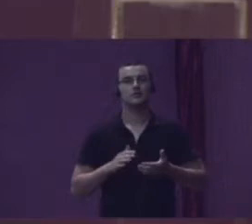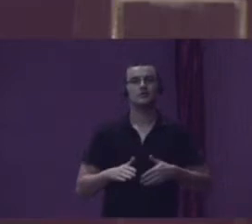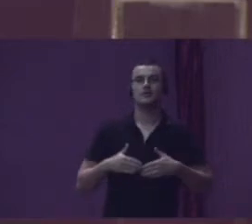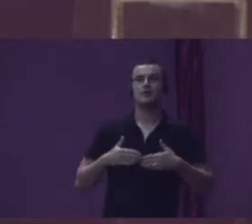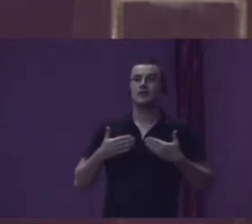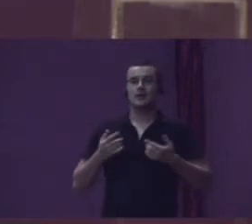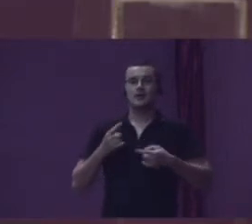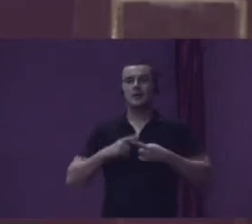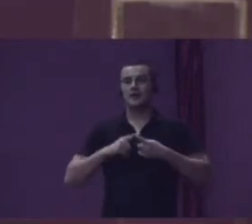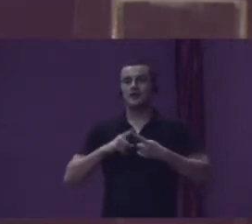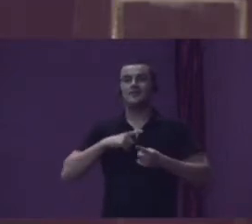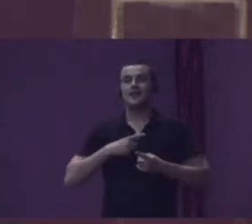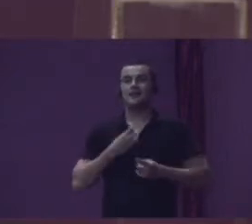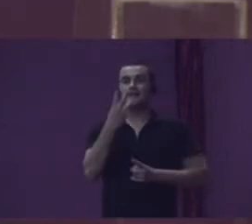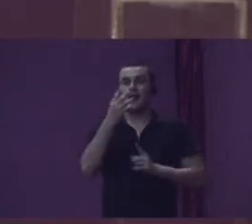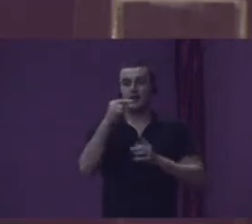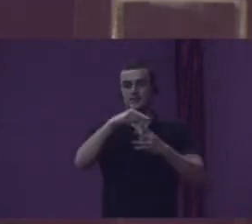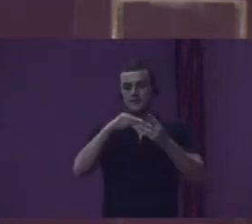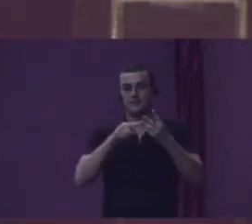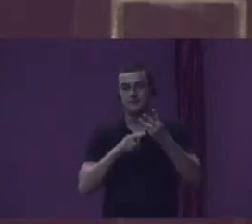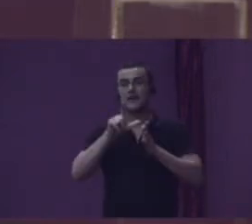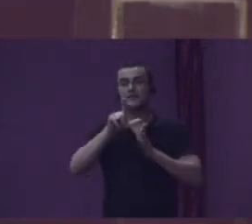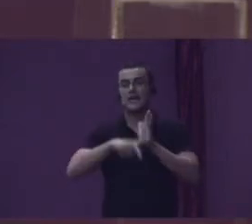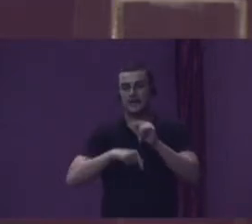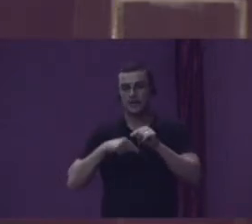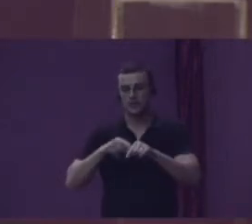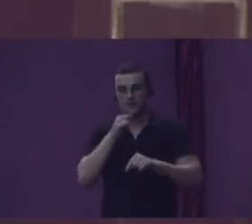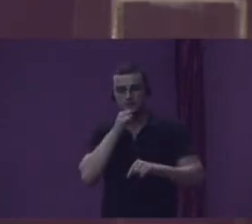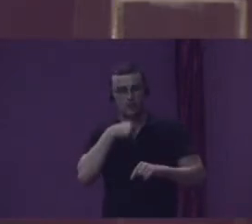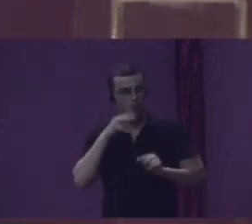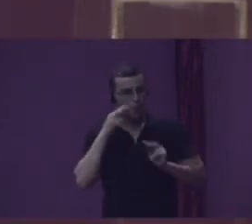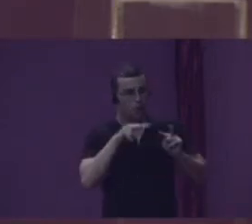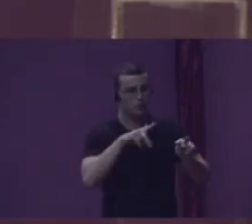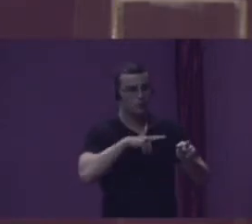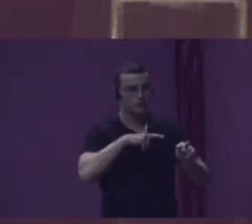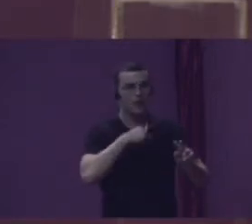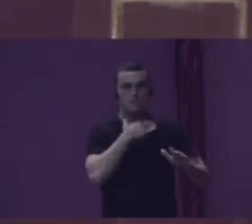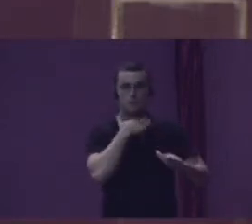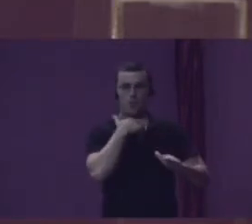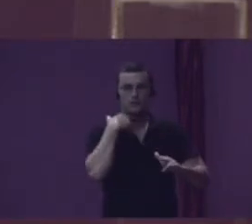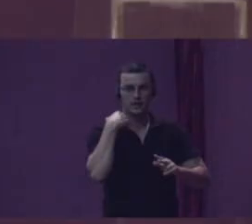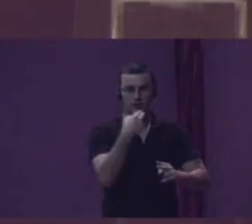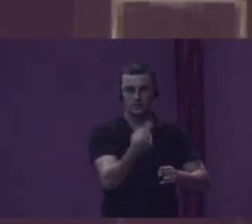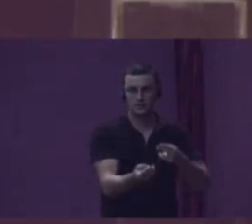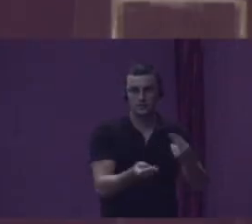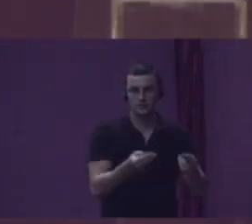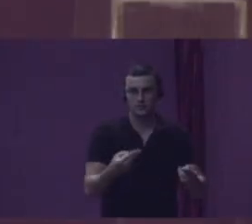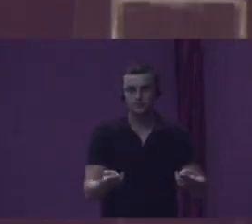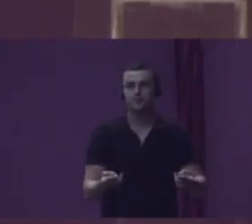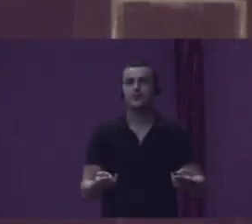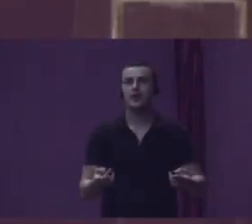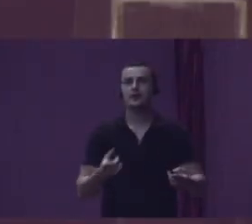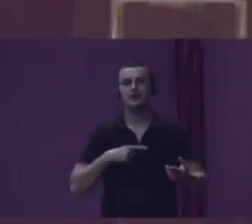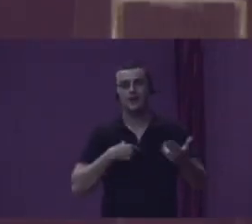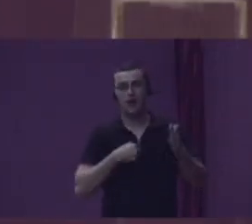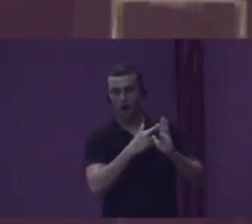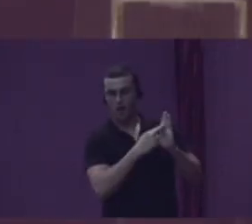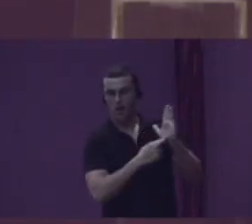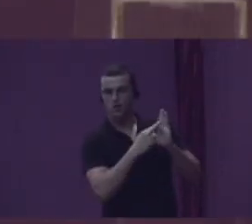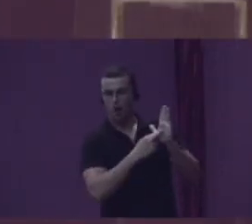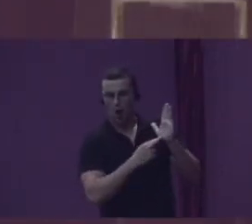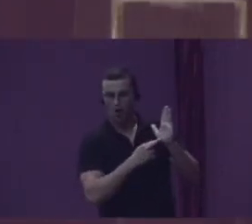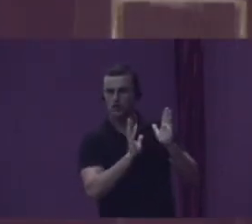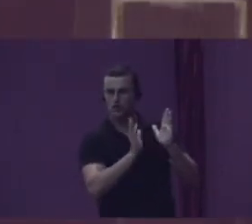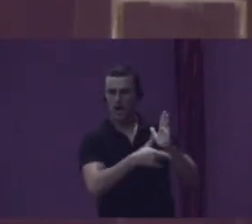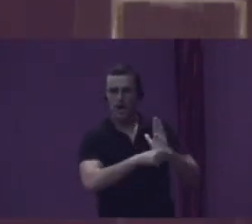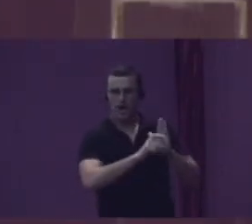you look at morbidity reports that are written about women who die in labor, they often will break down the causes of death to these